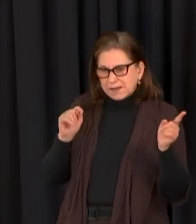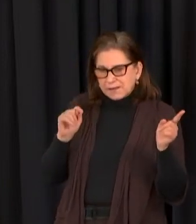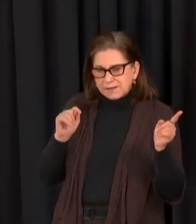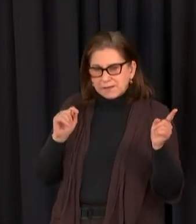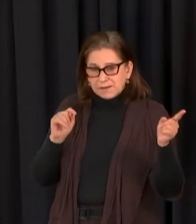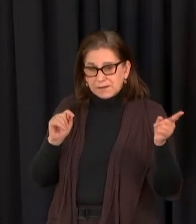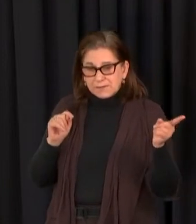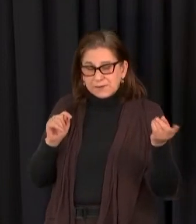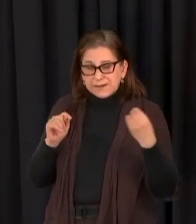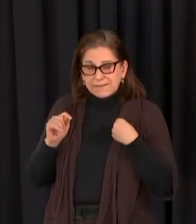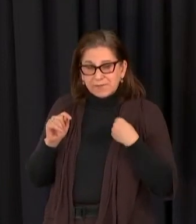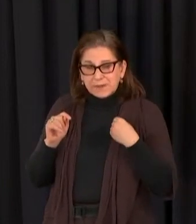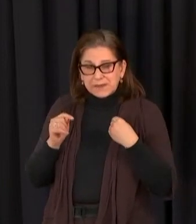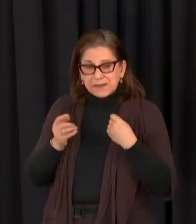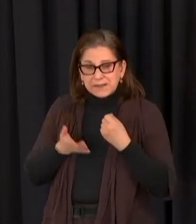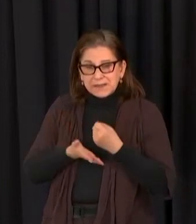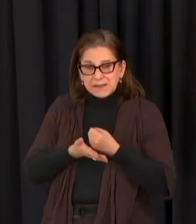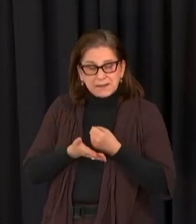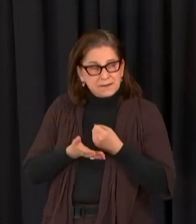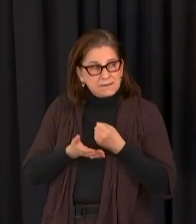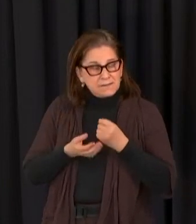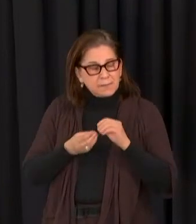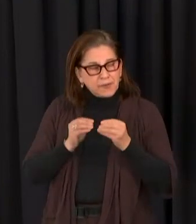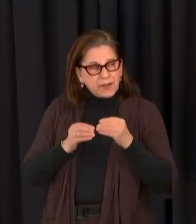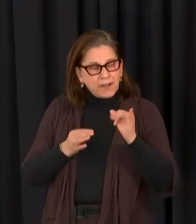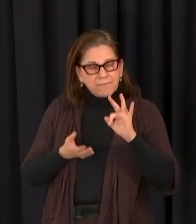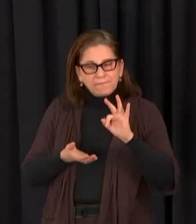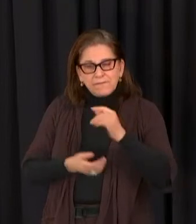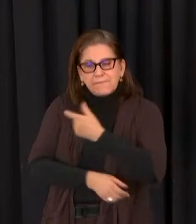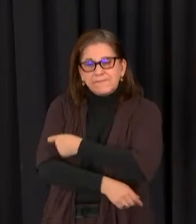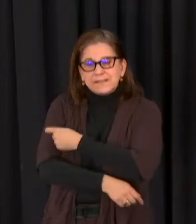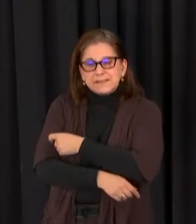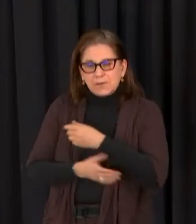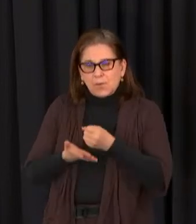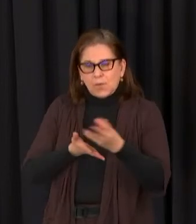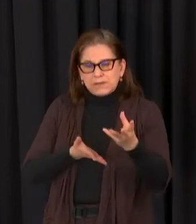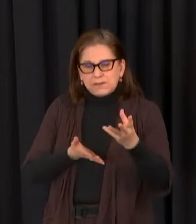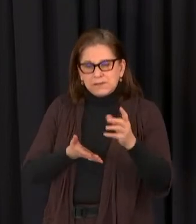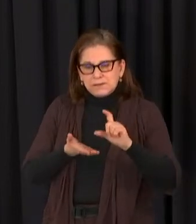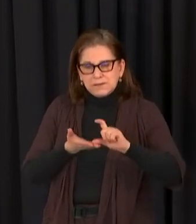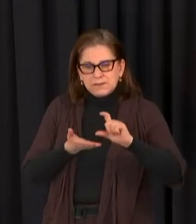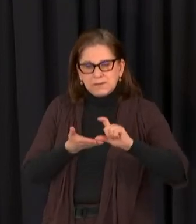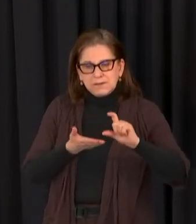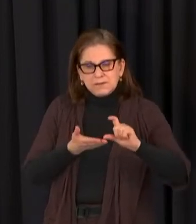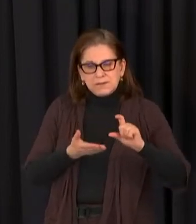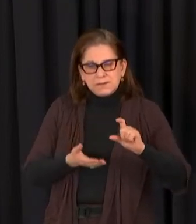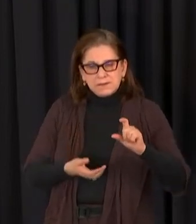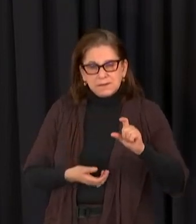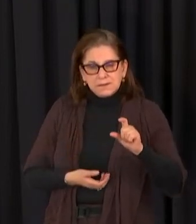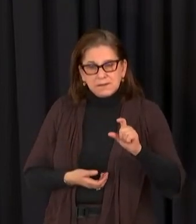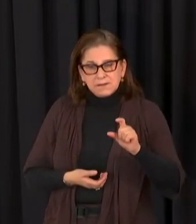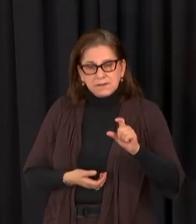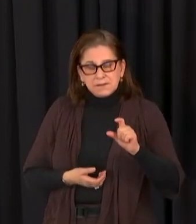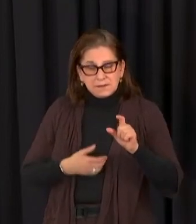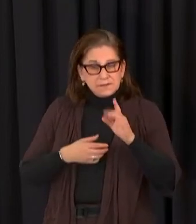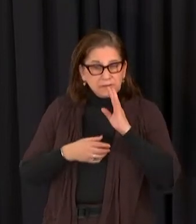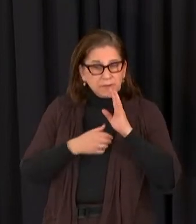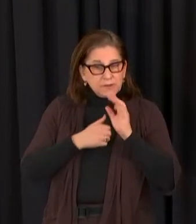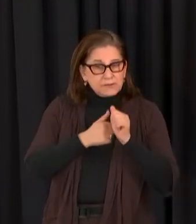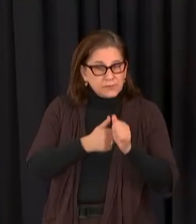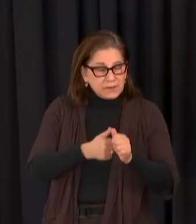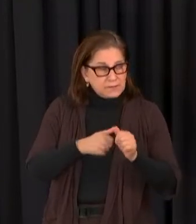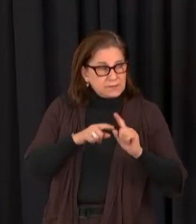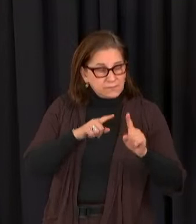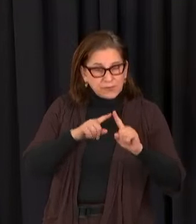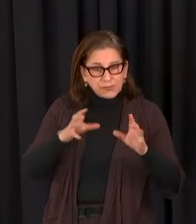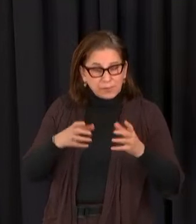numbers yet on doses wastage? And then I'm also wondering, the mayor mentioned tracking the variant. Can you update us?